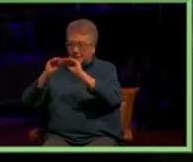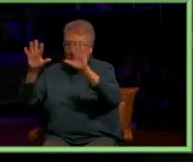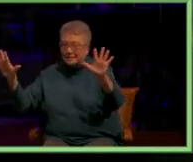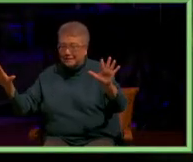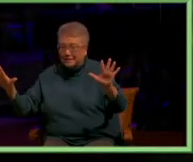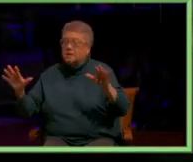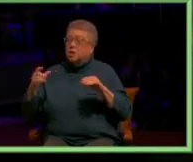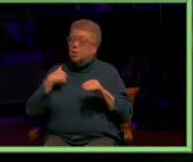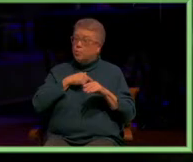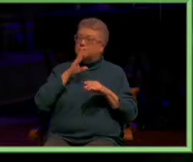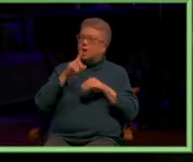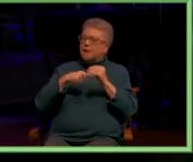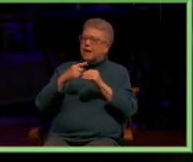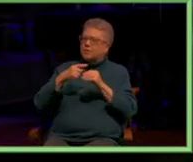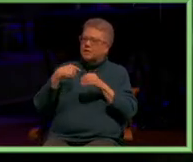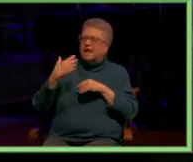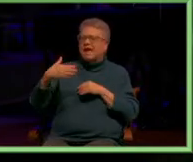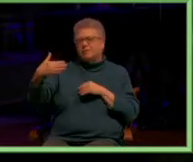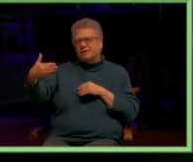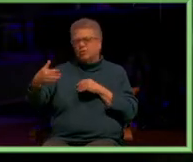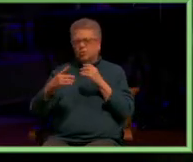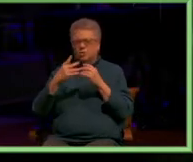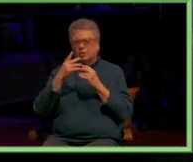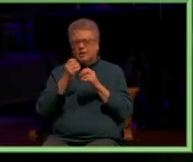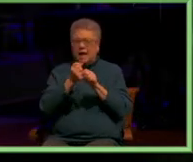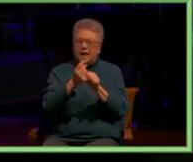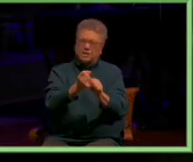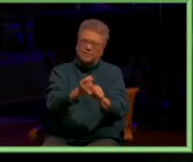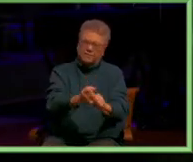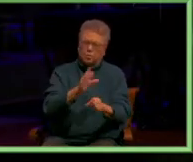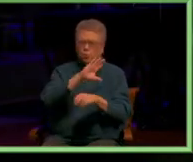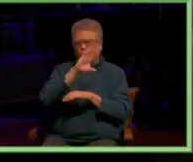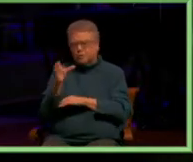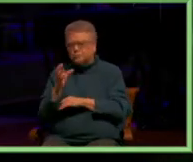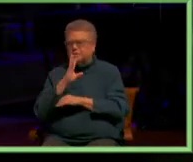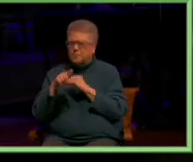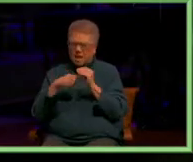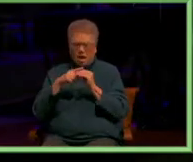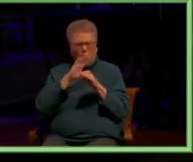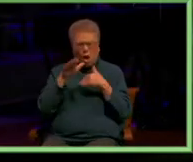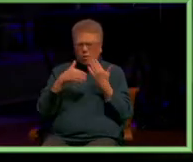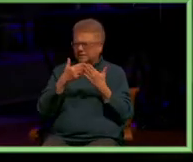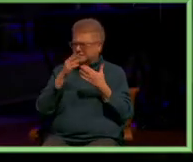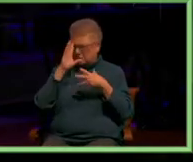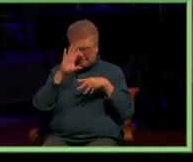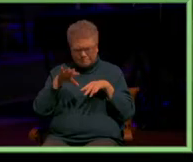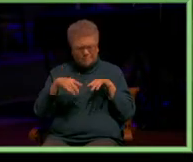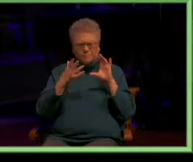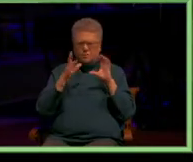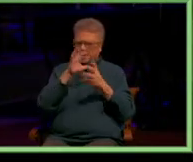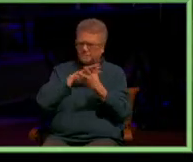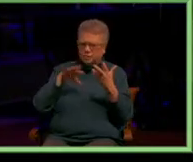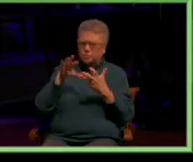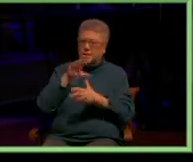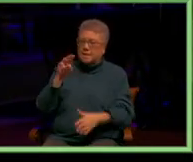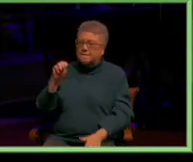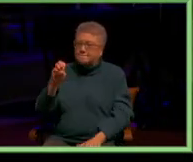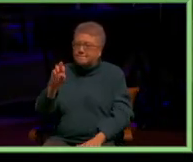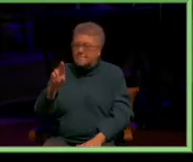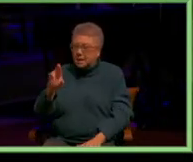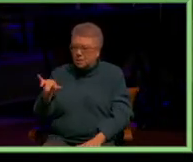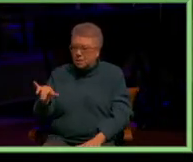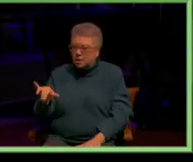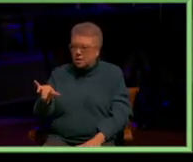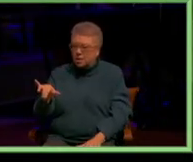talk about this every year at Christmas, but it is mind-blowing and baffling and confusing and glorious all in one. Mary was